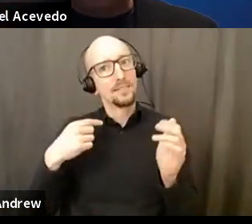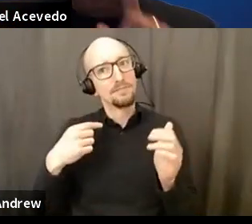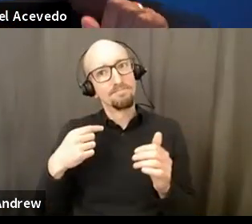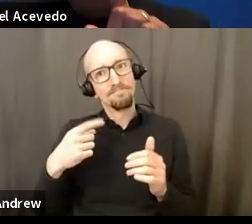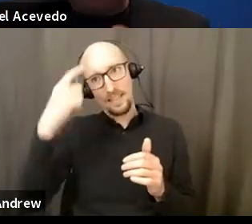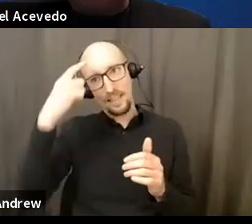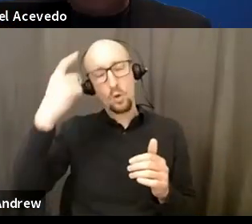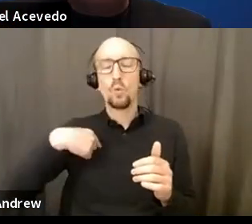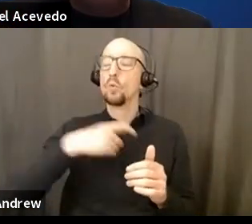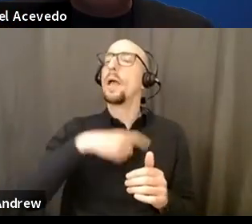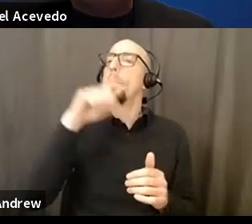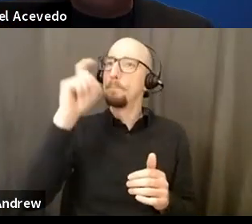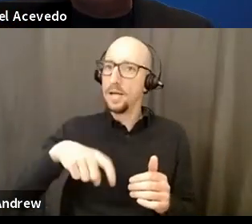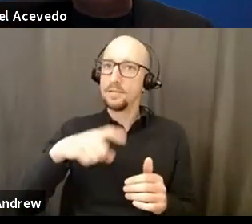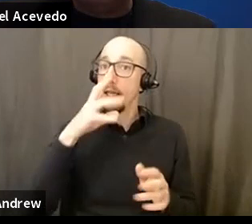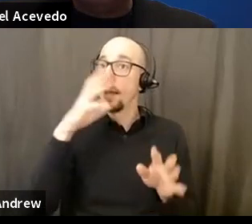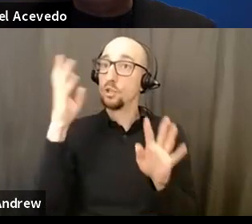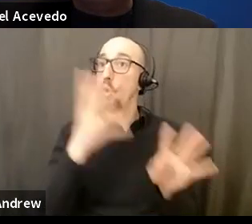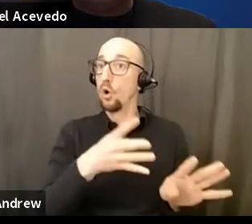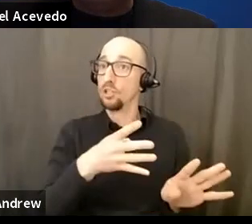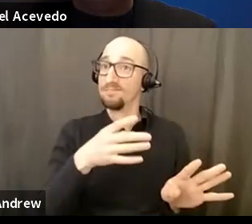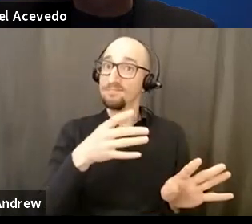ignore. How's that? Here's another verb.